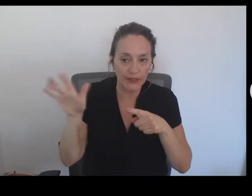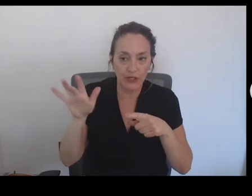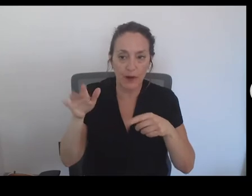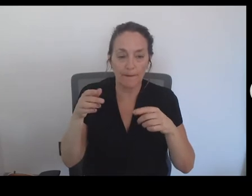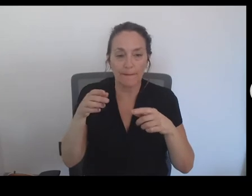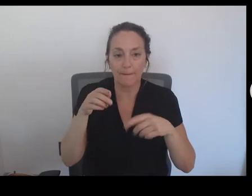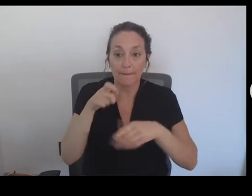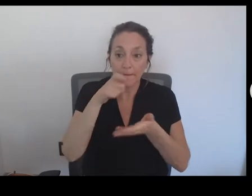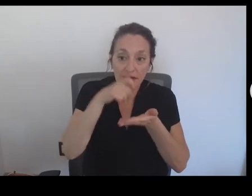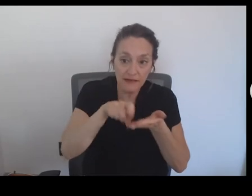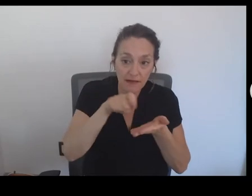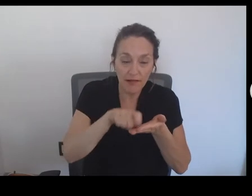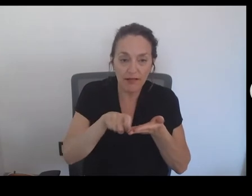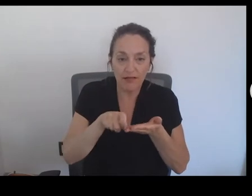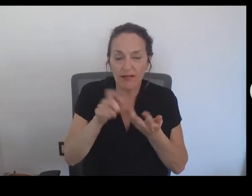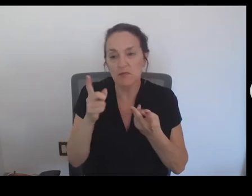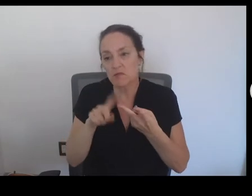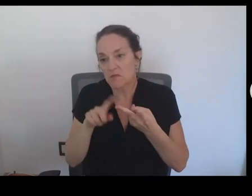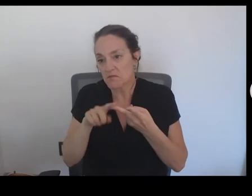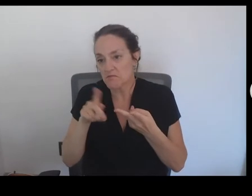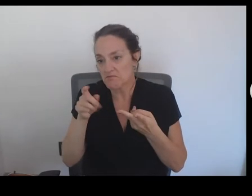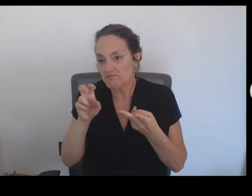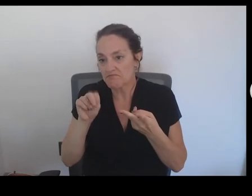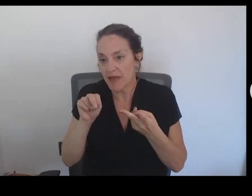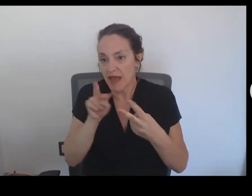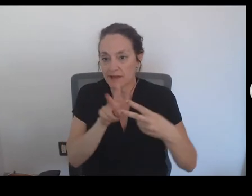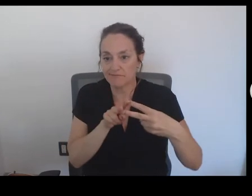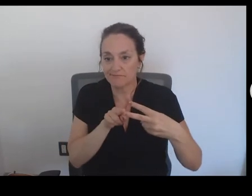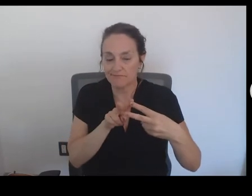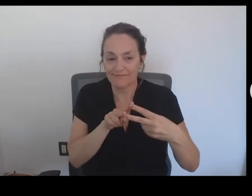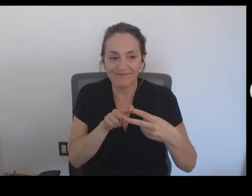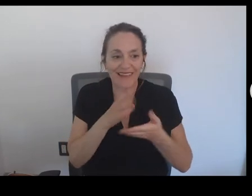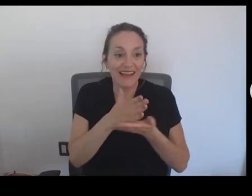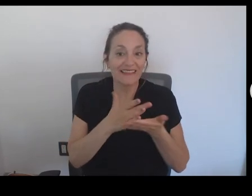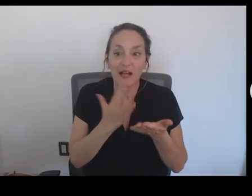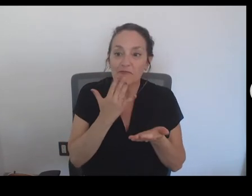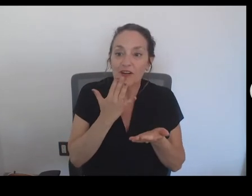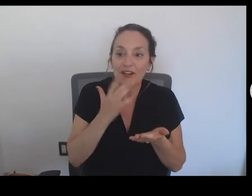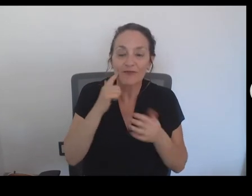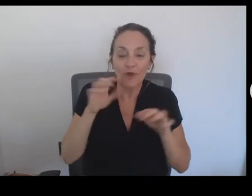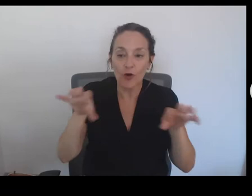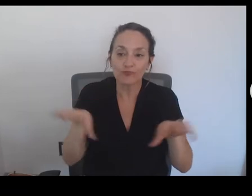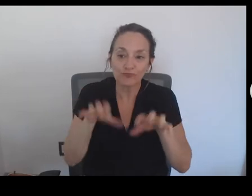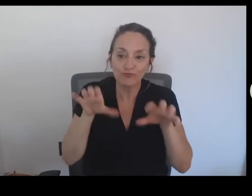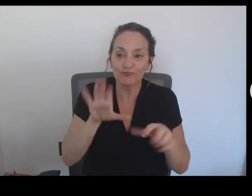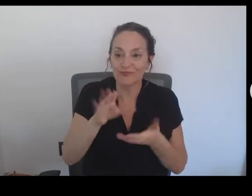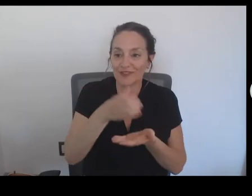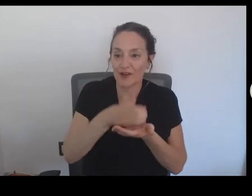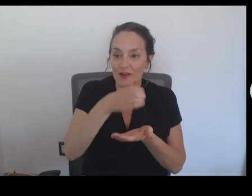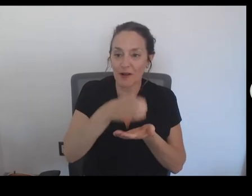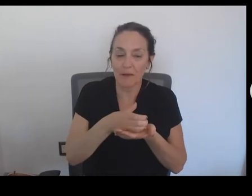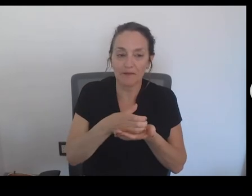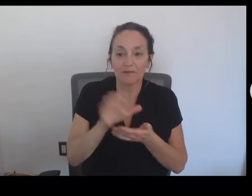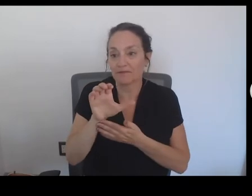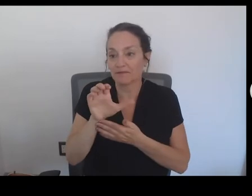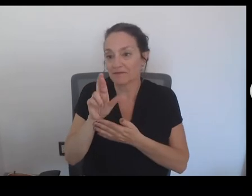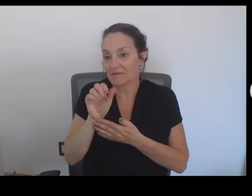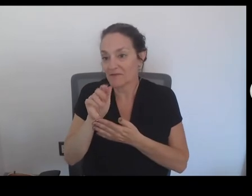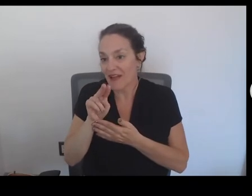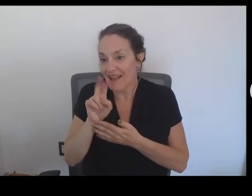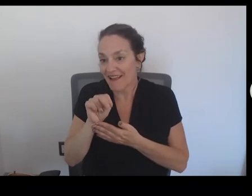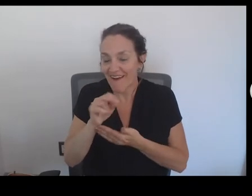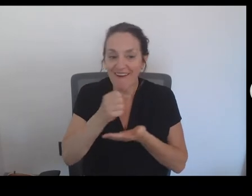pen. And some things to decorate your cup with. Crayons or markers, either will work. You can decorate